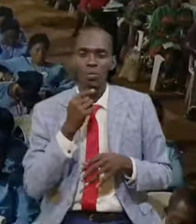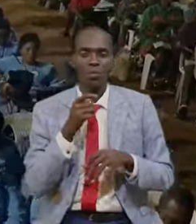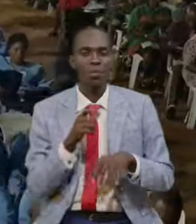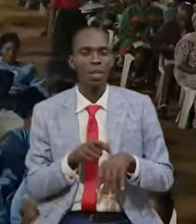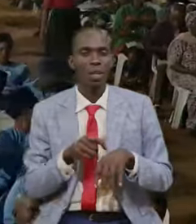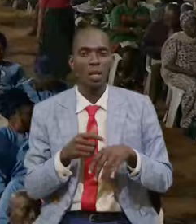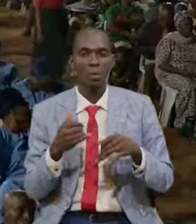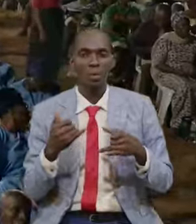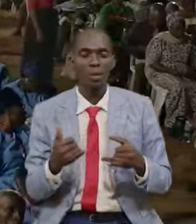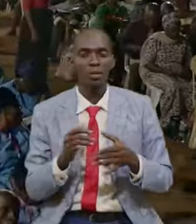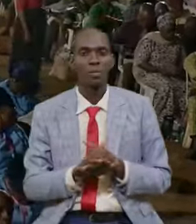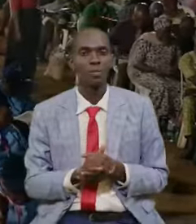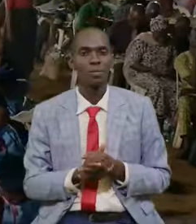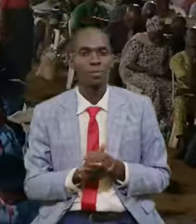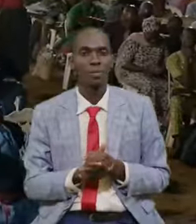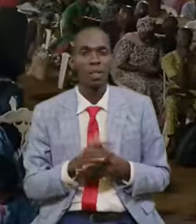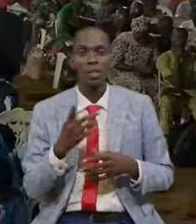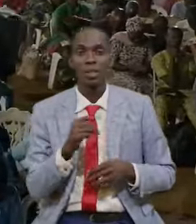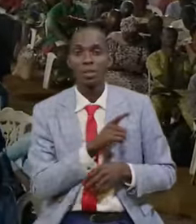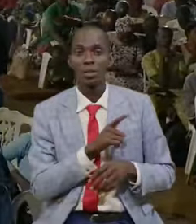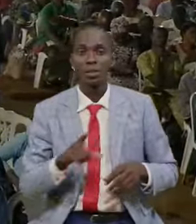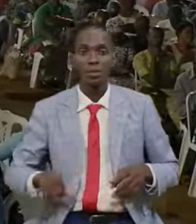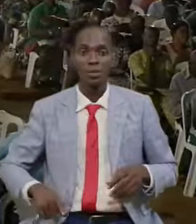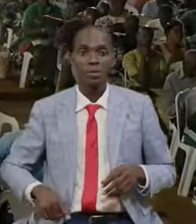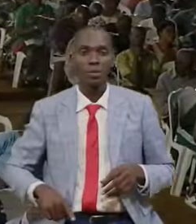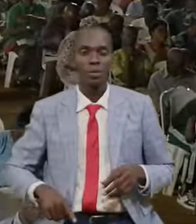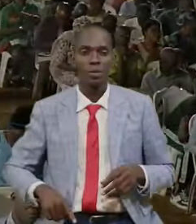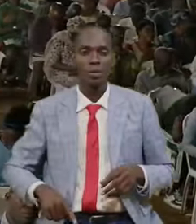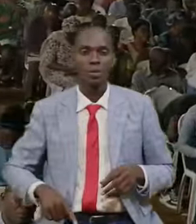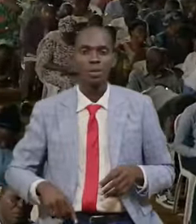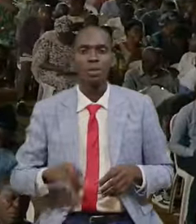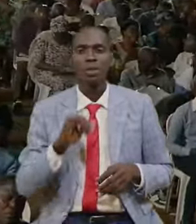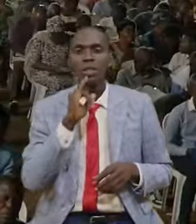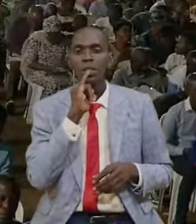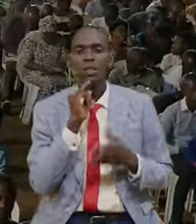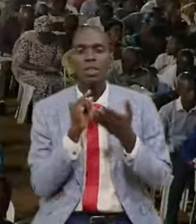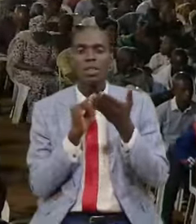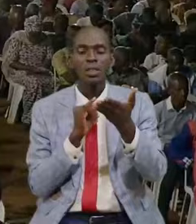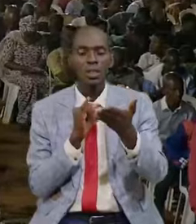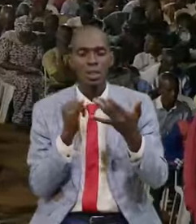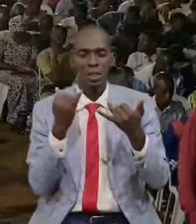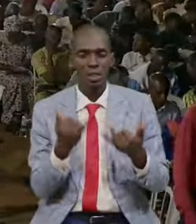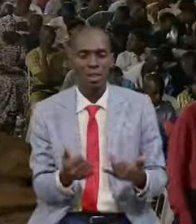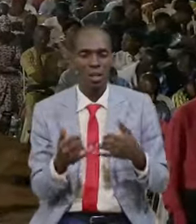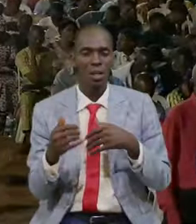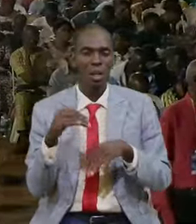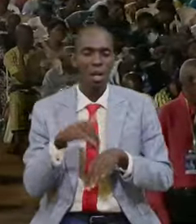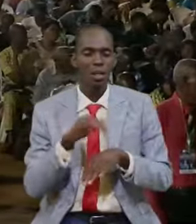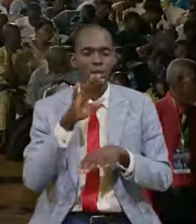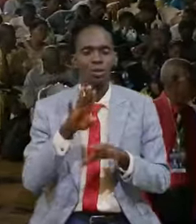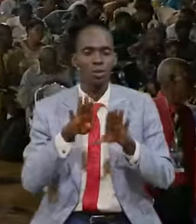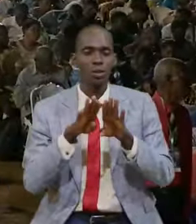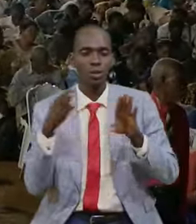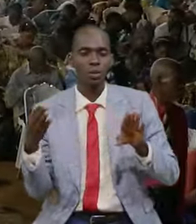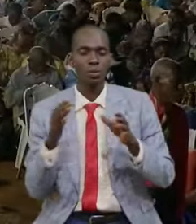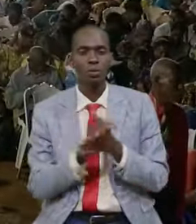eyes closed. The Lord is right there now at your door. And he